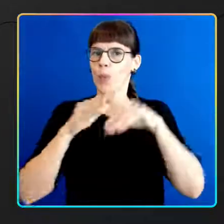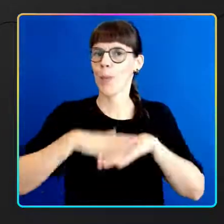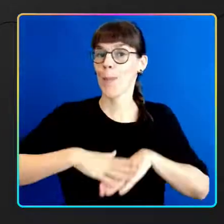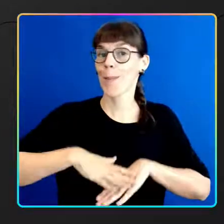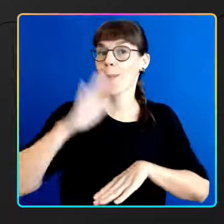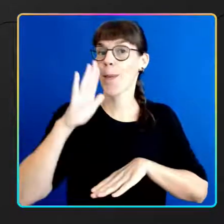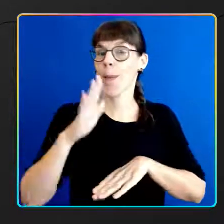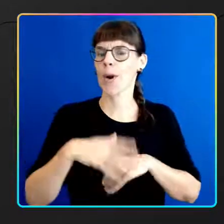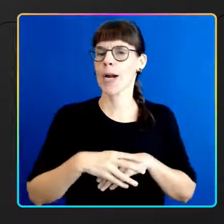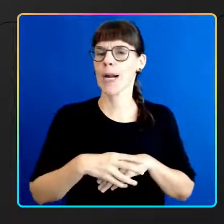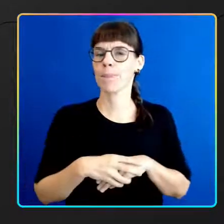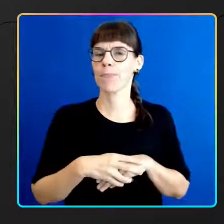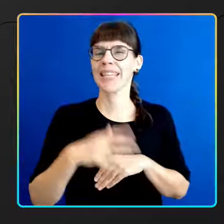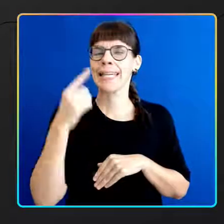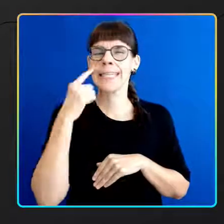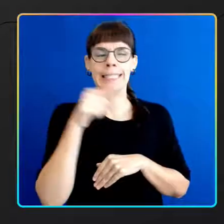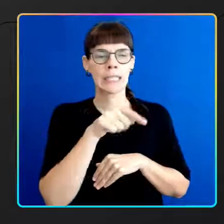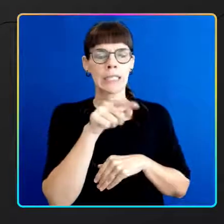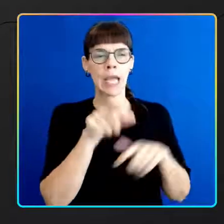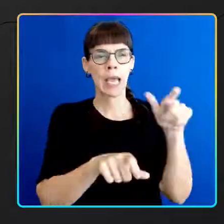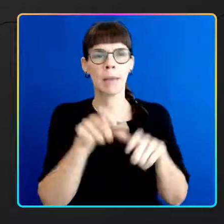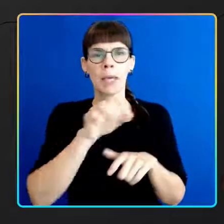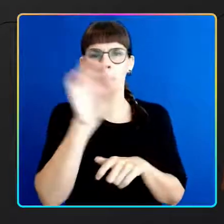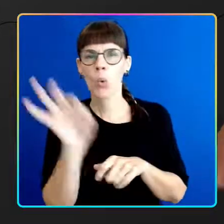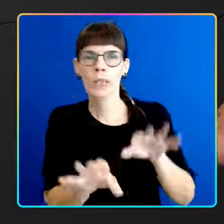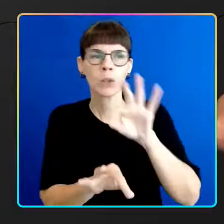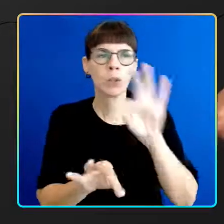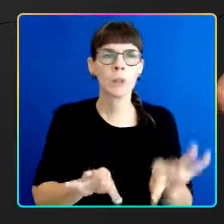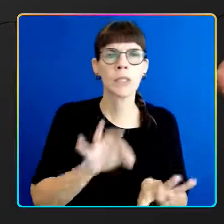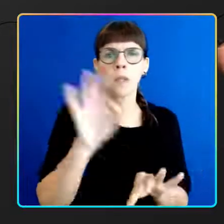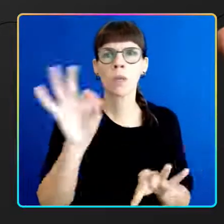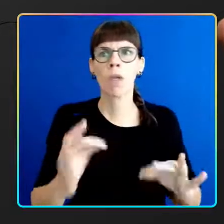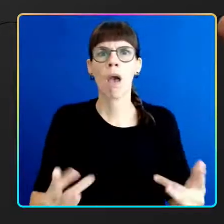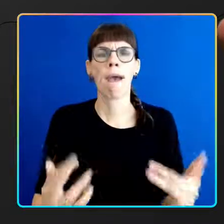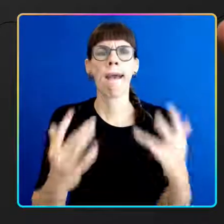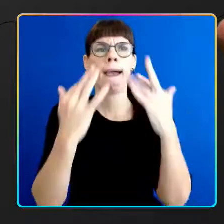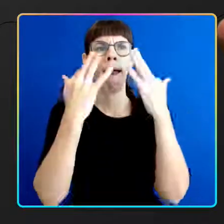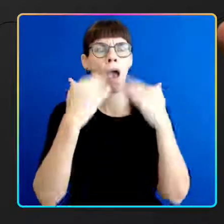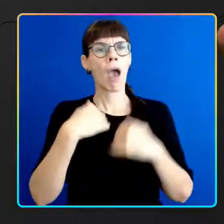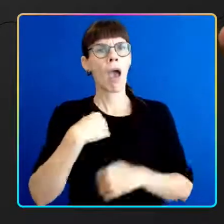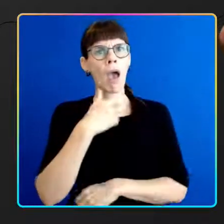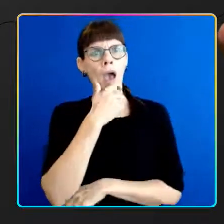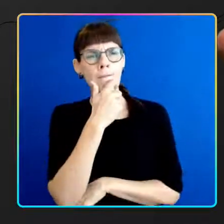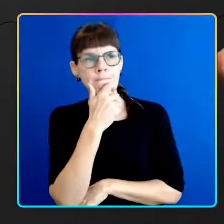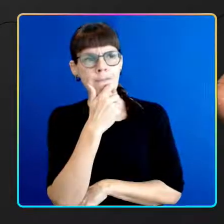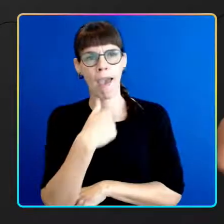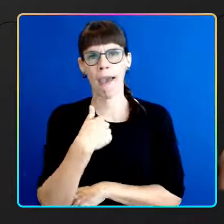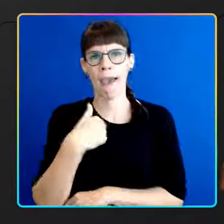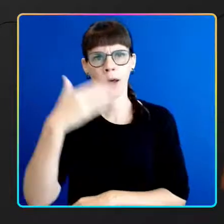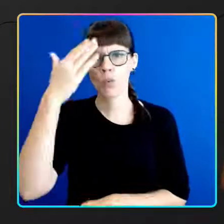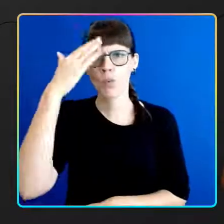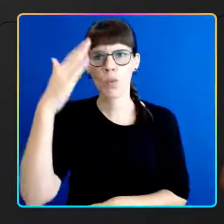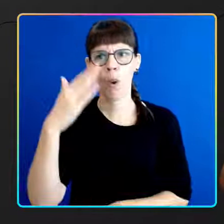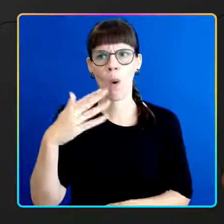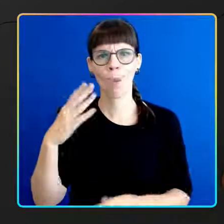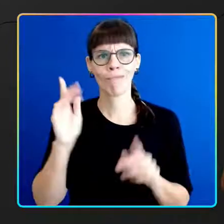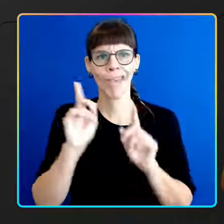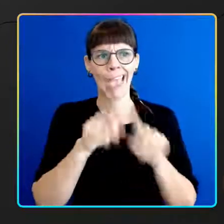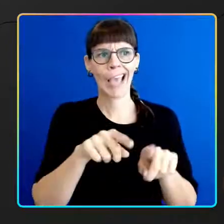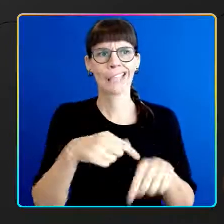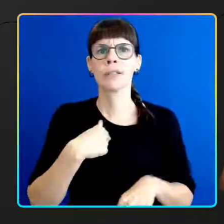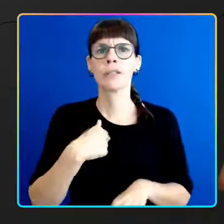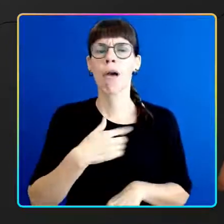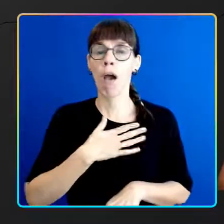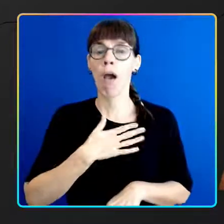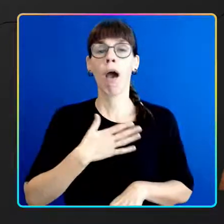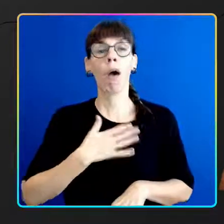in the community ask, and that's become inspiration to see, okay, I don't know the answer, so let's go learn it, and then kind